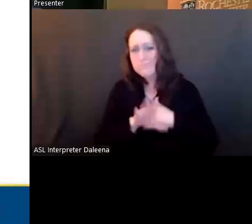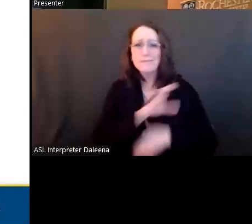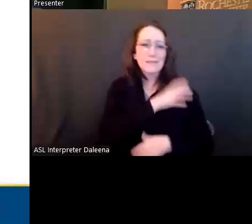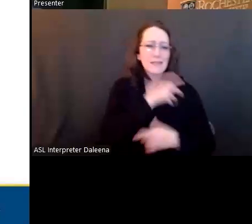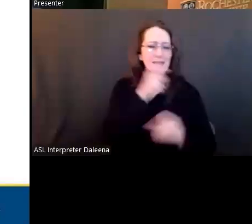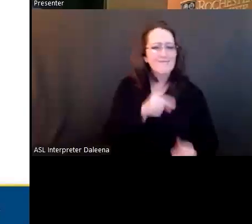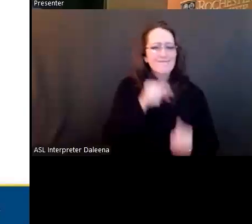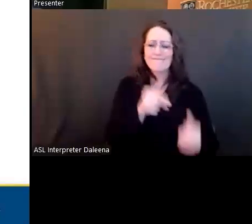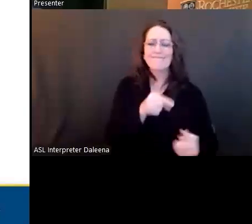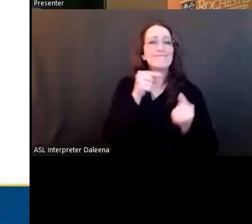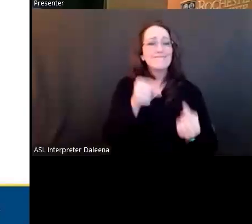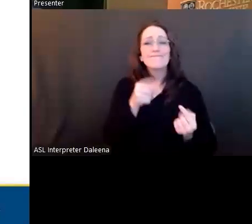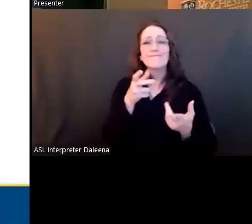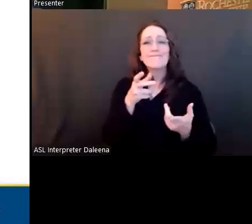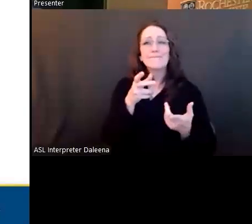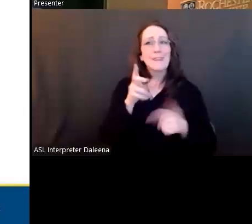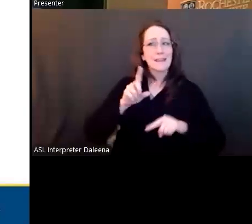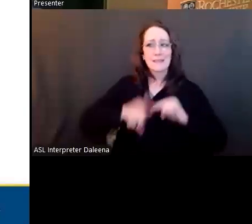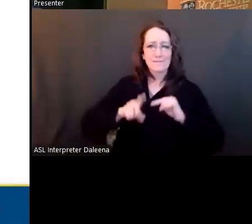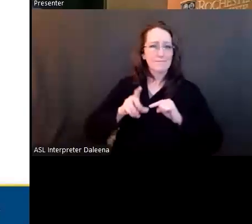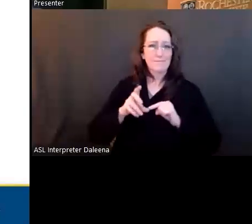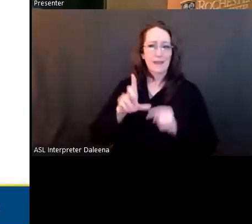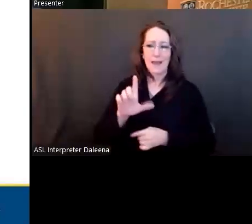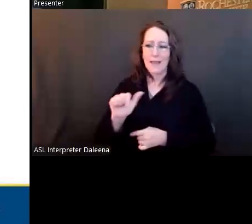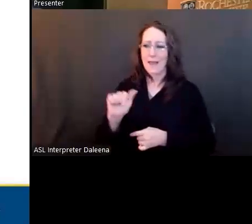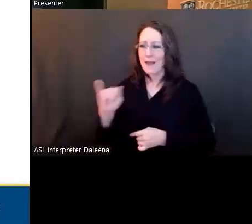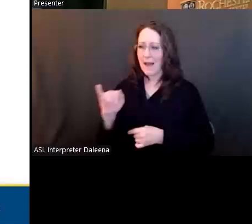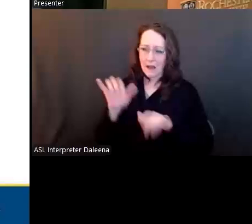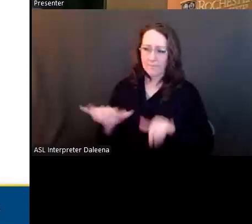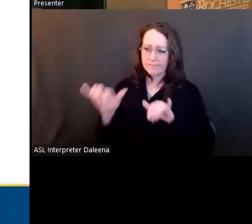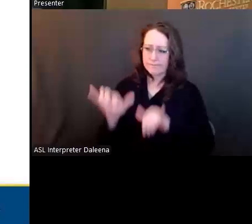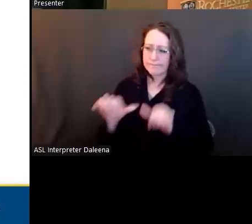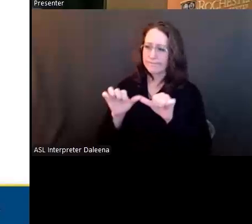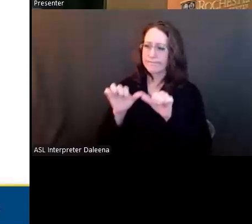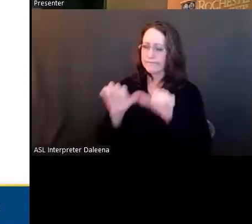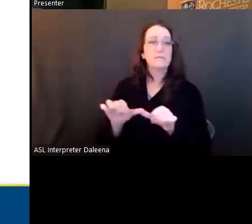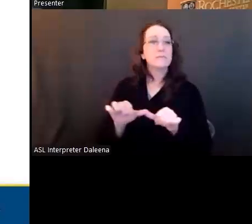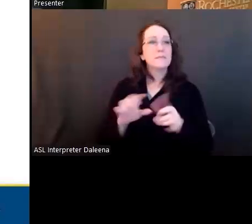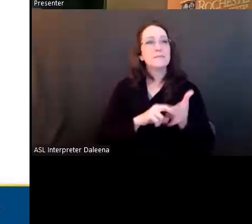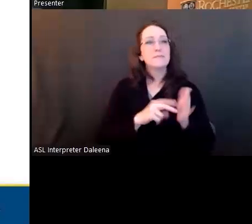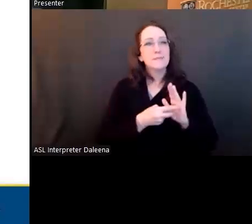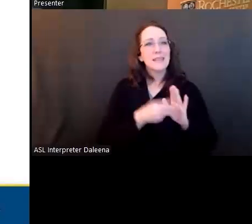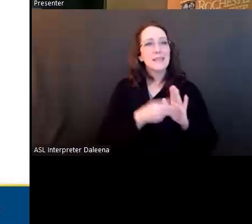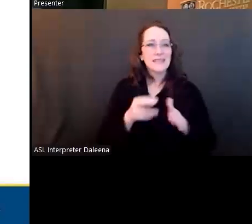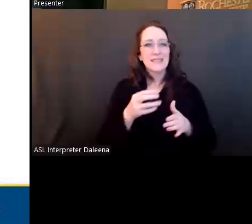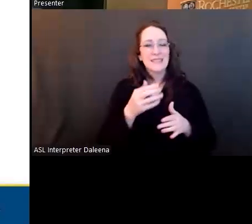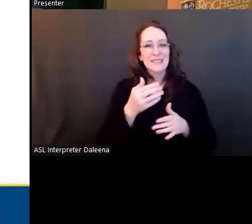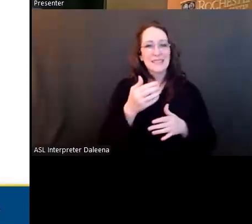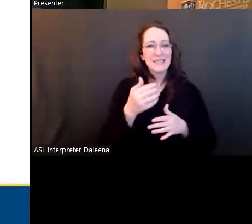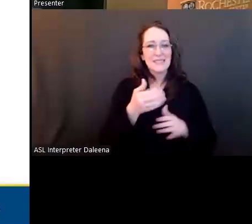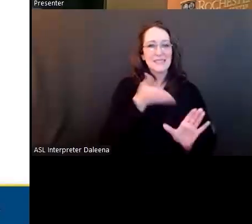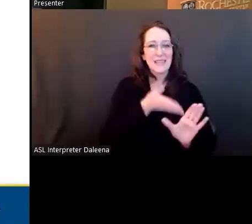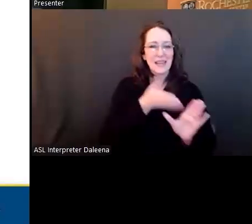led to her being unable to receive her LAI consistently, which would then lead to significant psychiatric